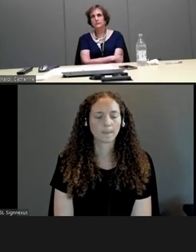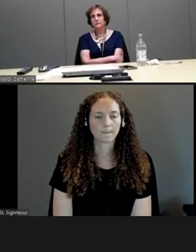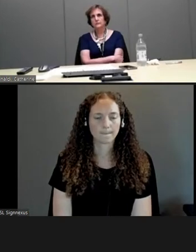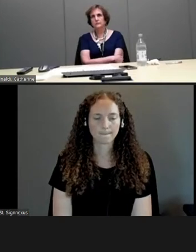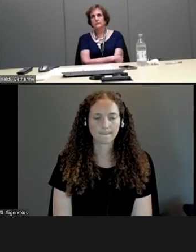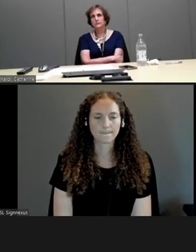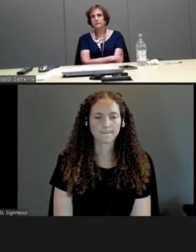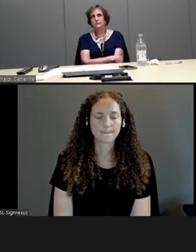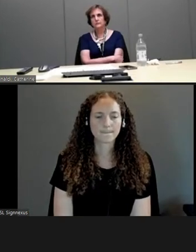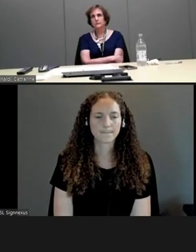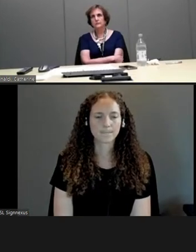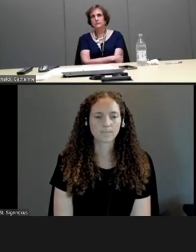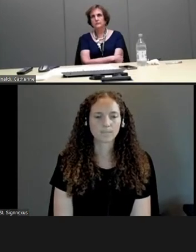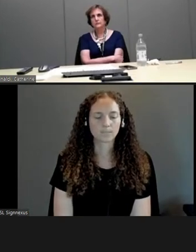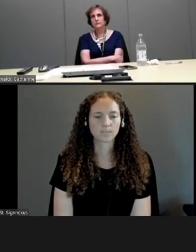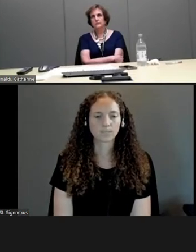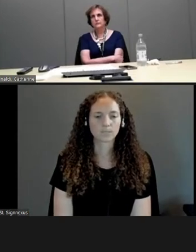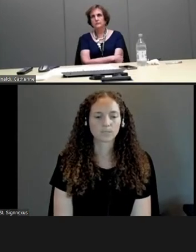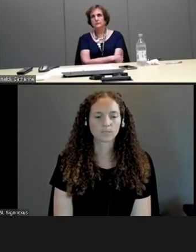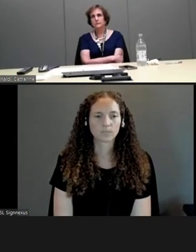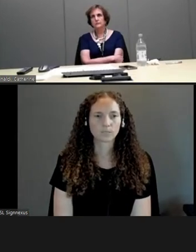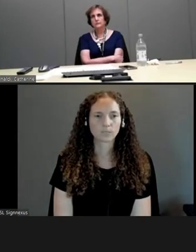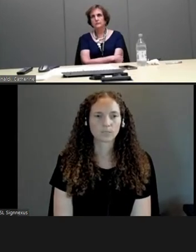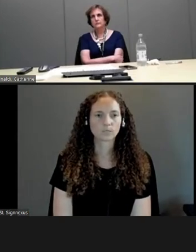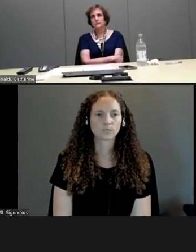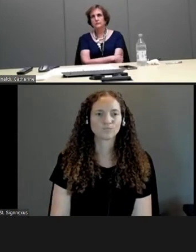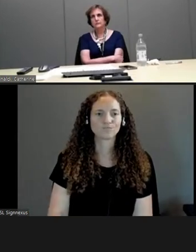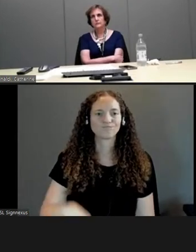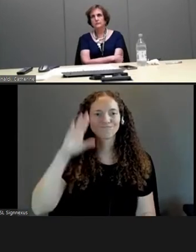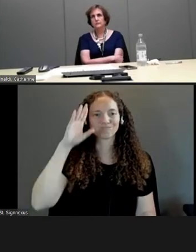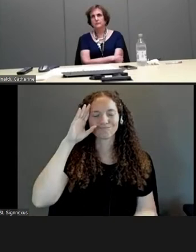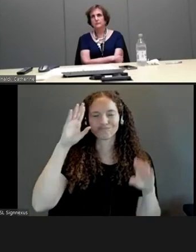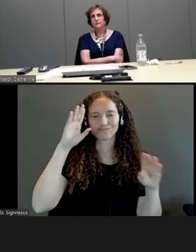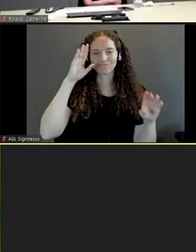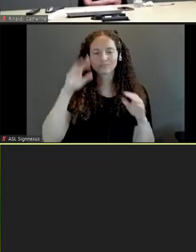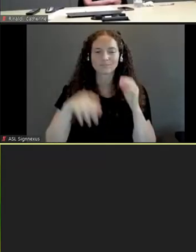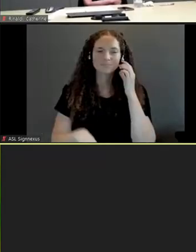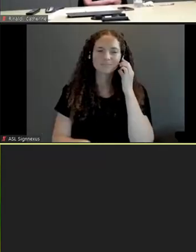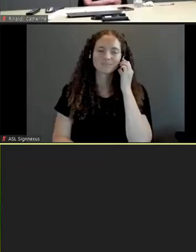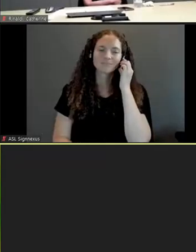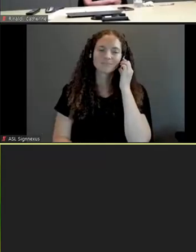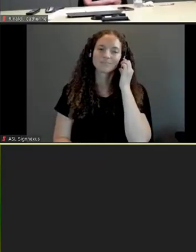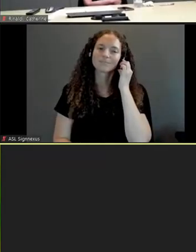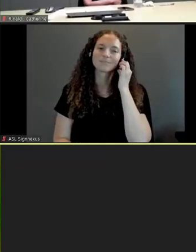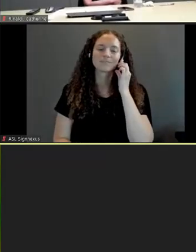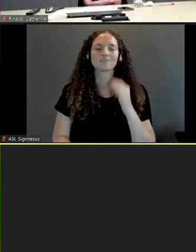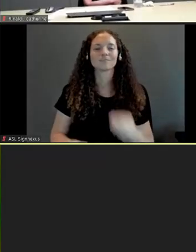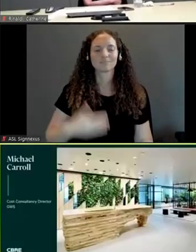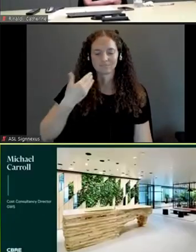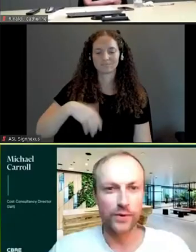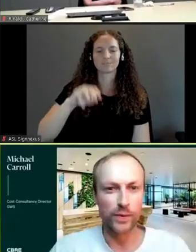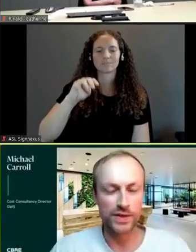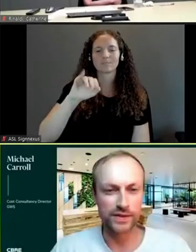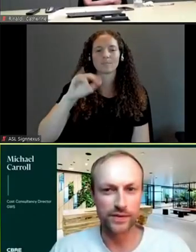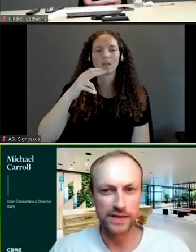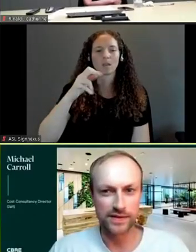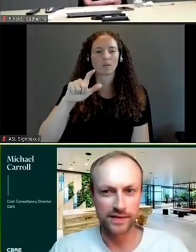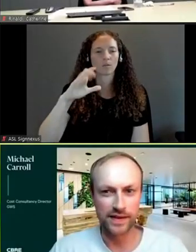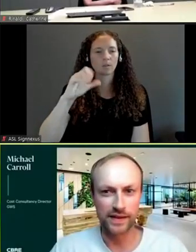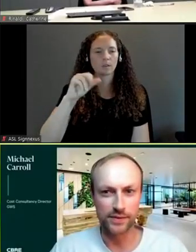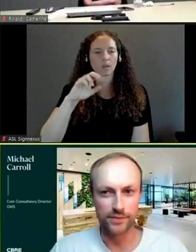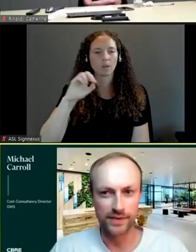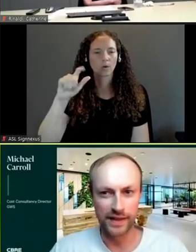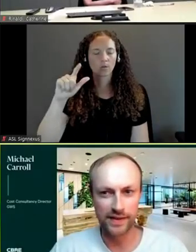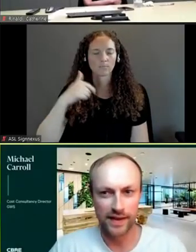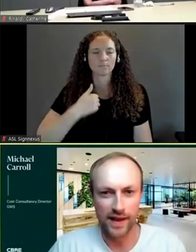Hi, everybody. Hi, everybody. Michael Carl, Port Washington resident. Thank